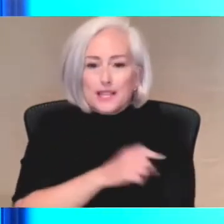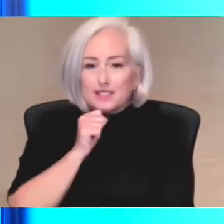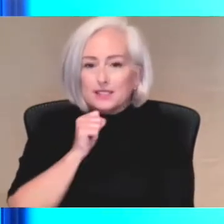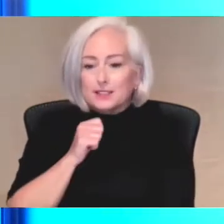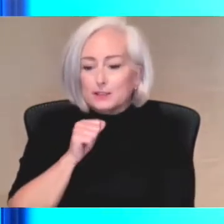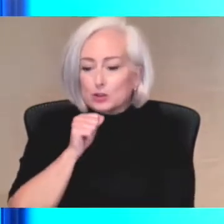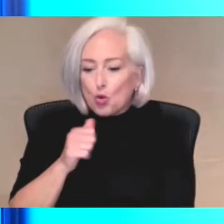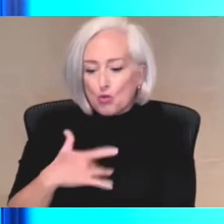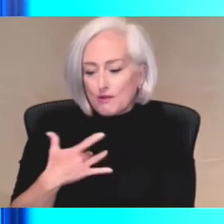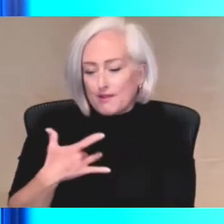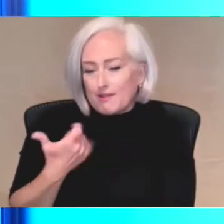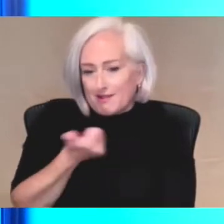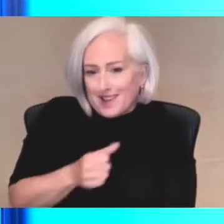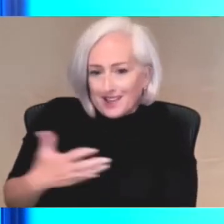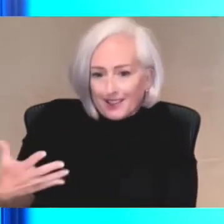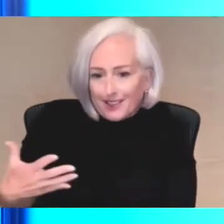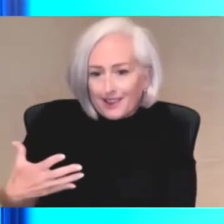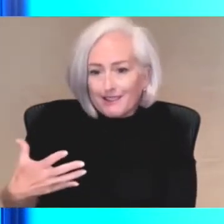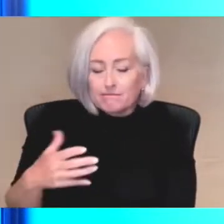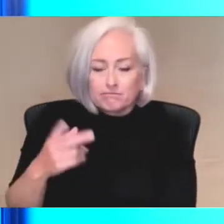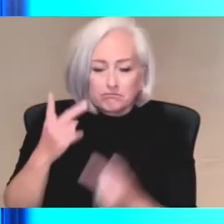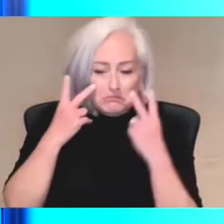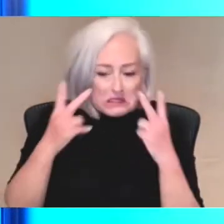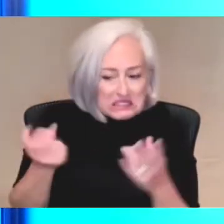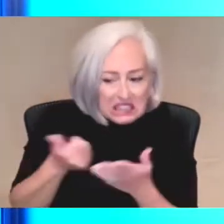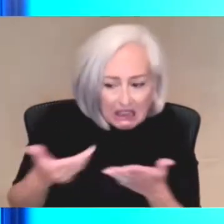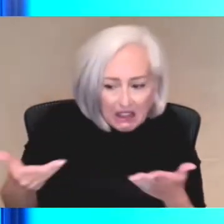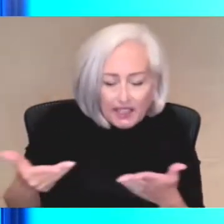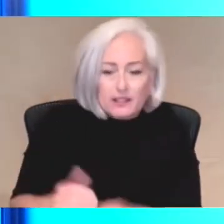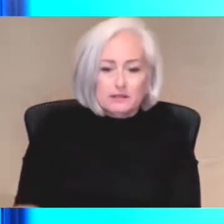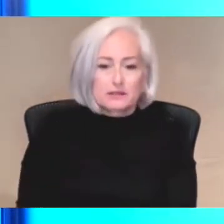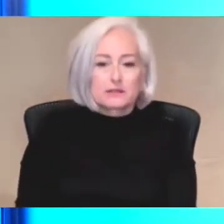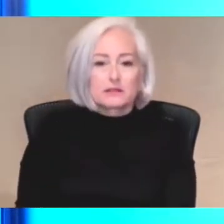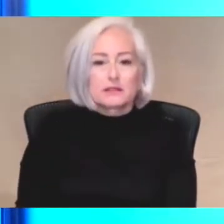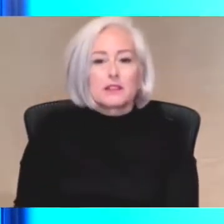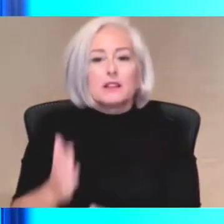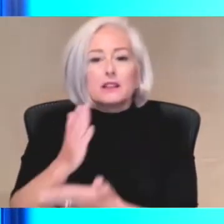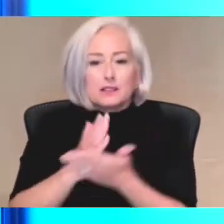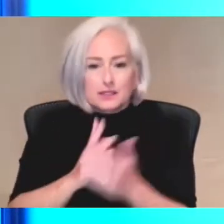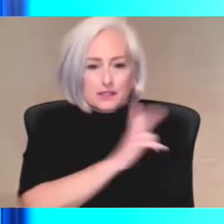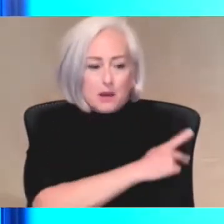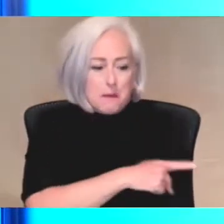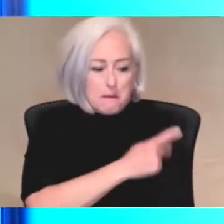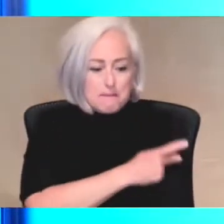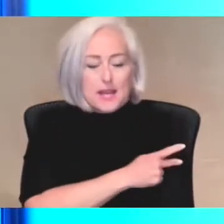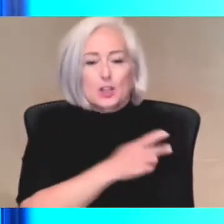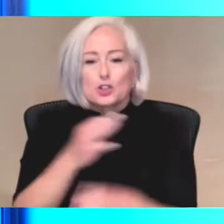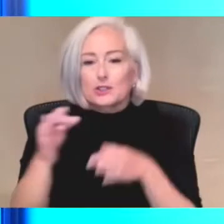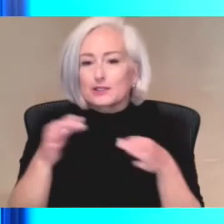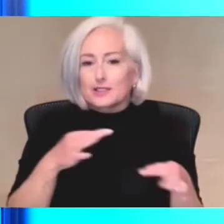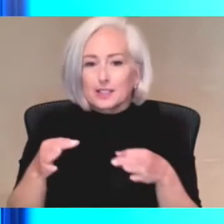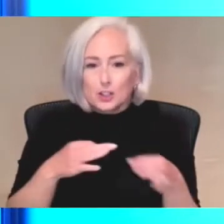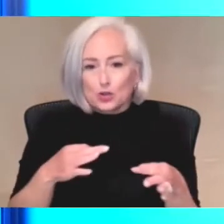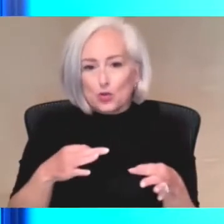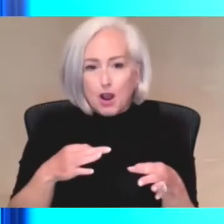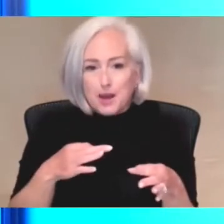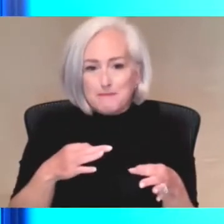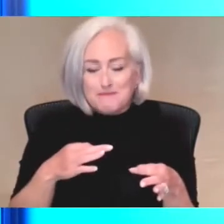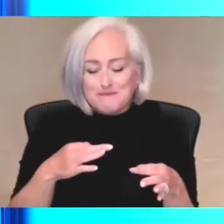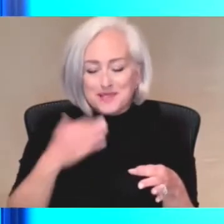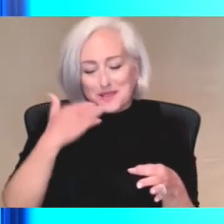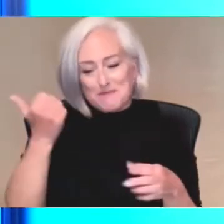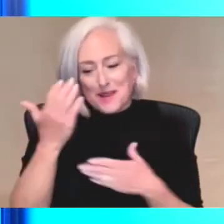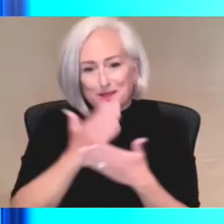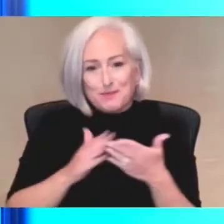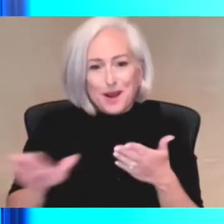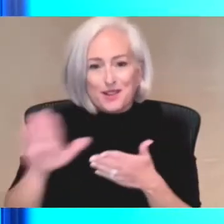anything. And what some of the patients have described in terms of it being the best part of their cancer therapy is